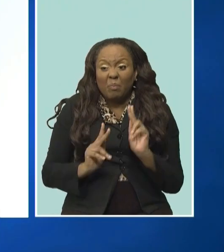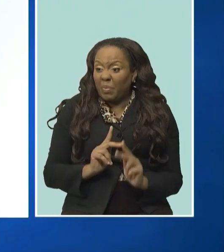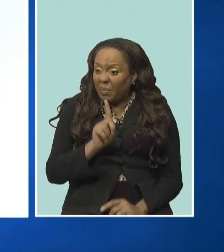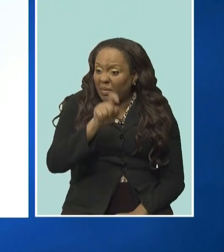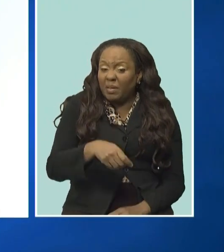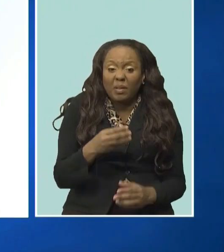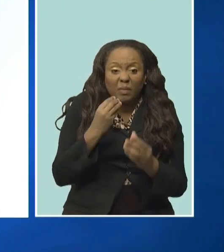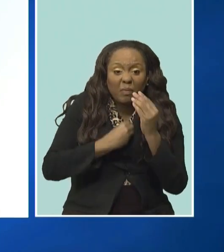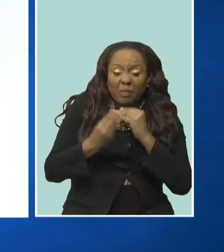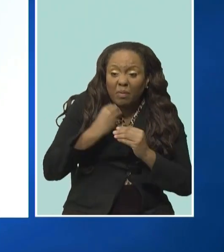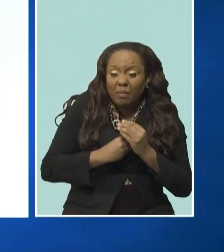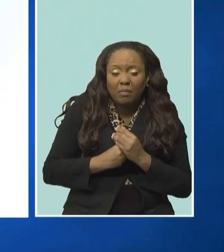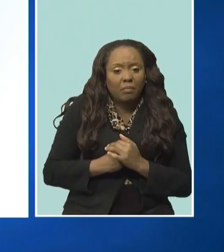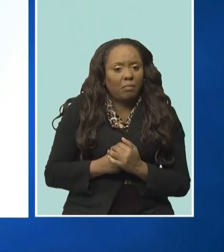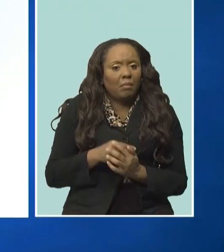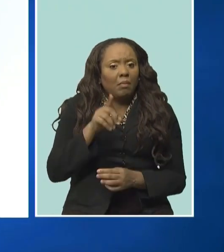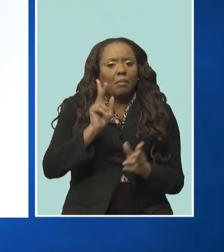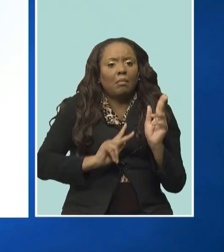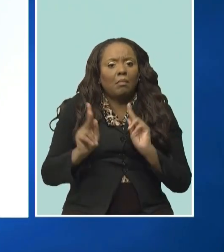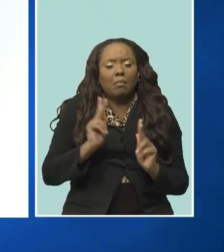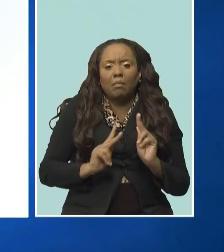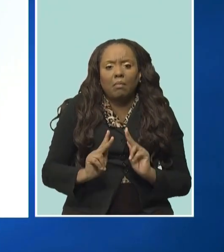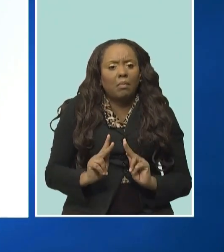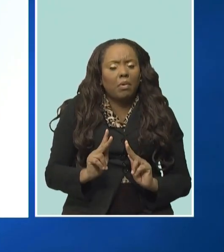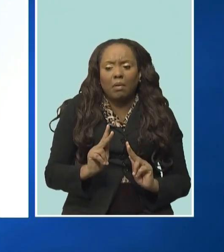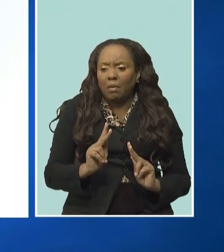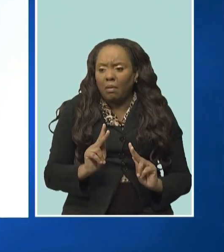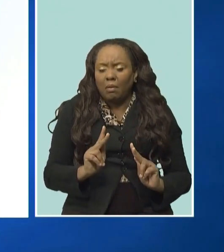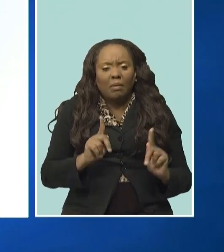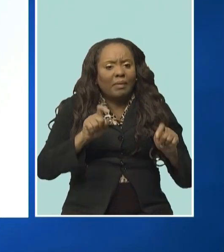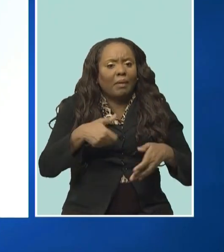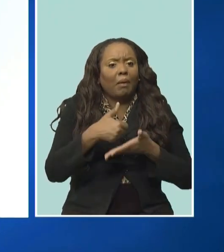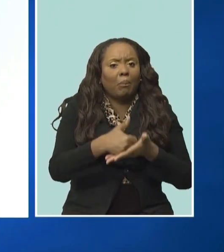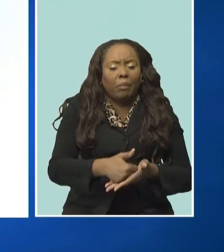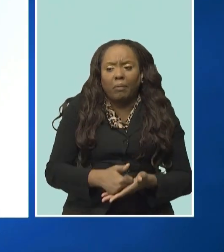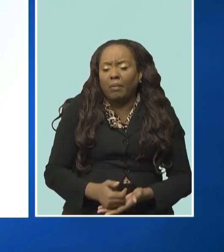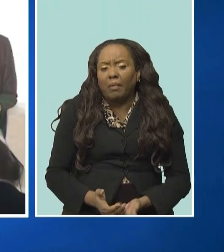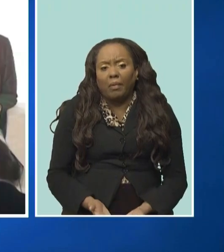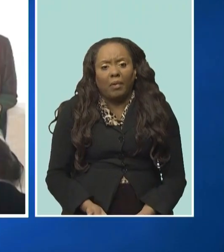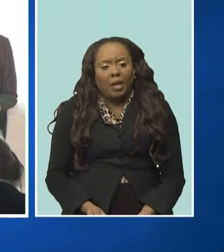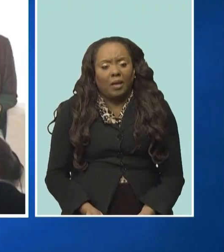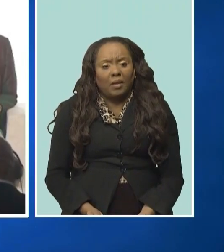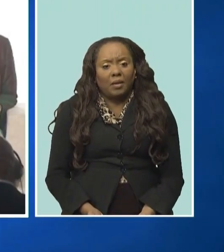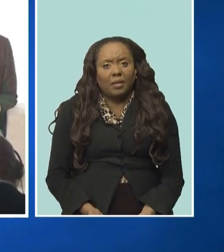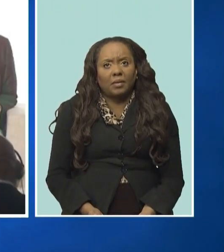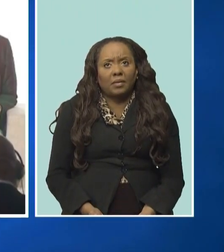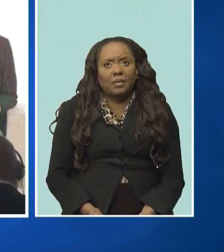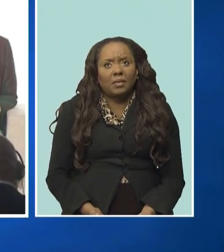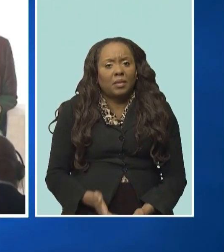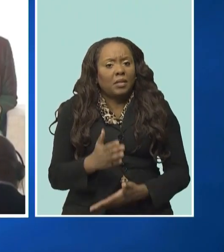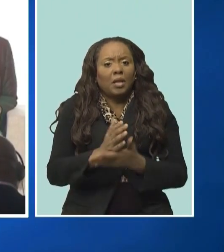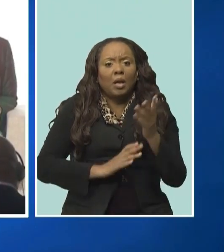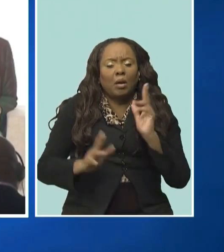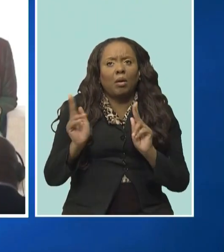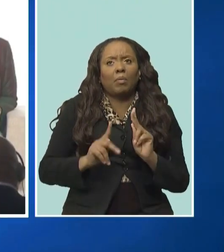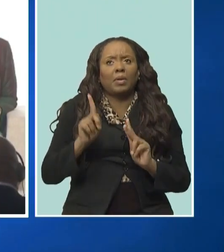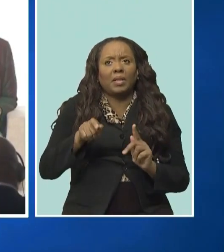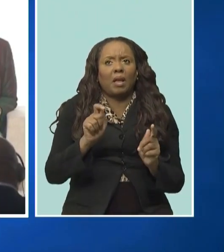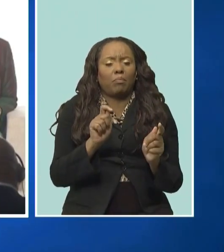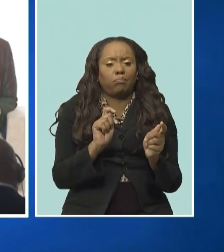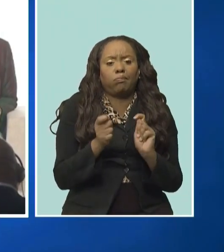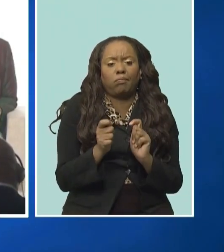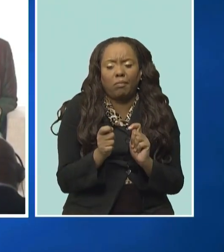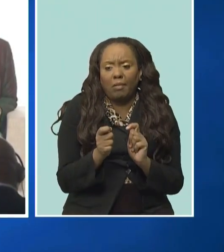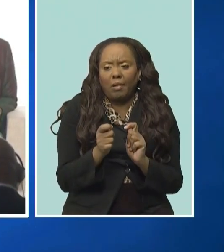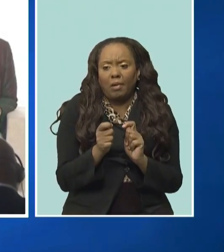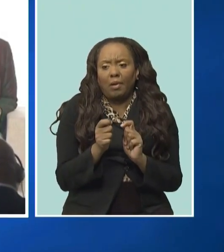being forced to leave hearth and home, these people who are being forced to adapt in a way that their countries are not